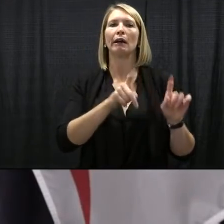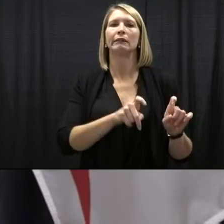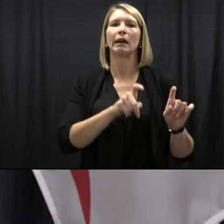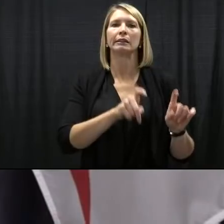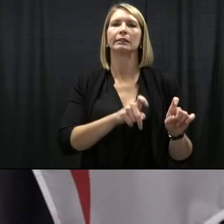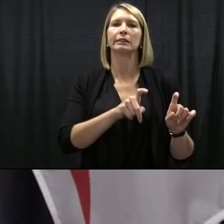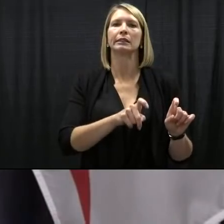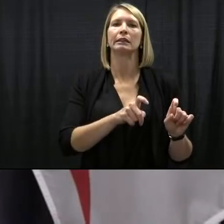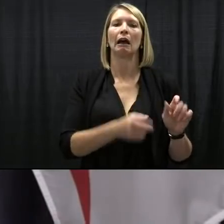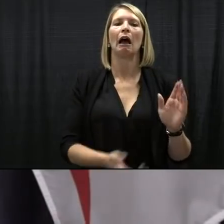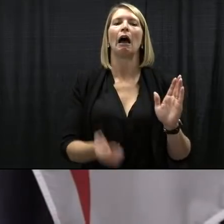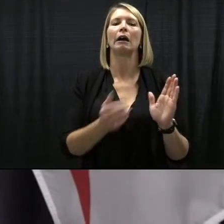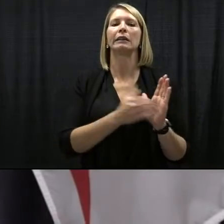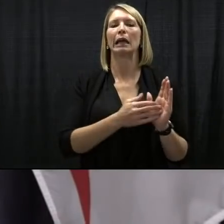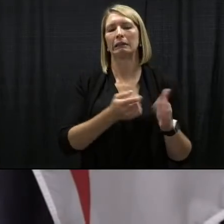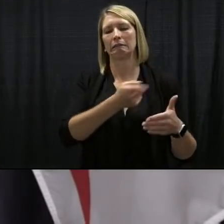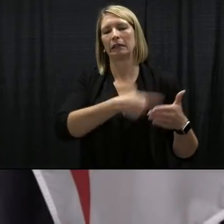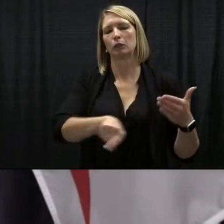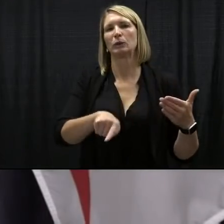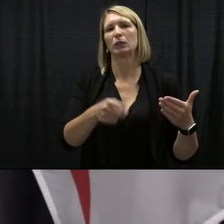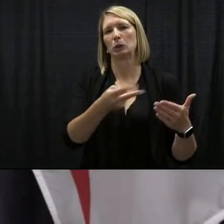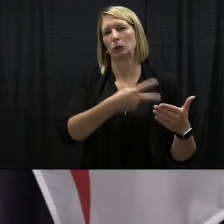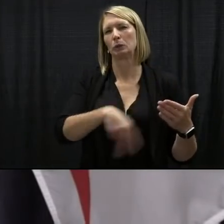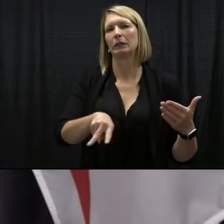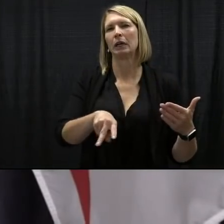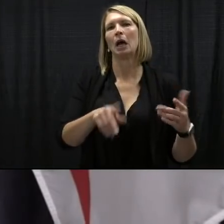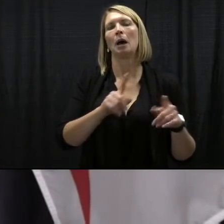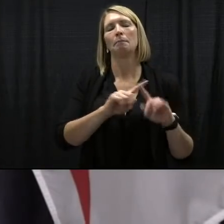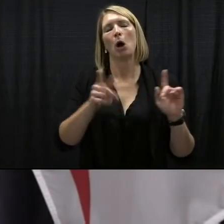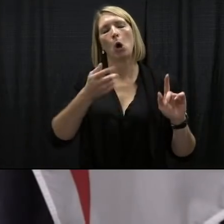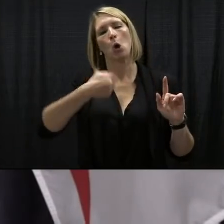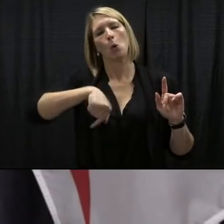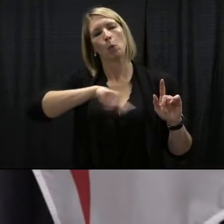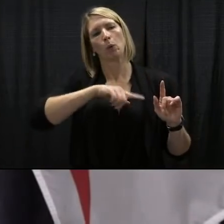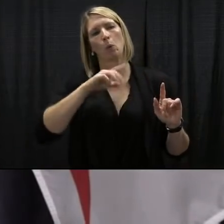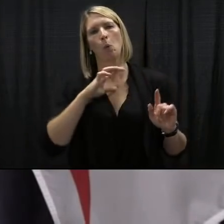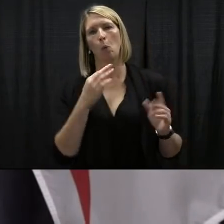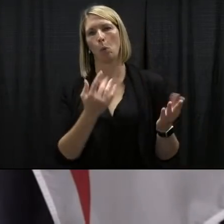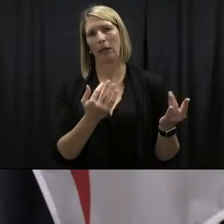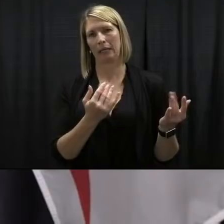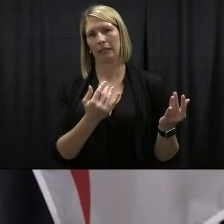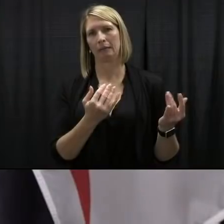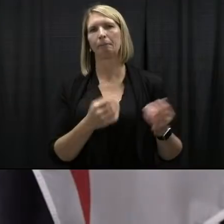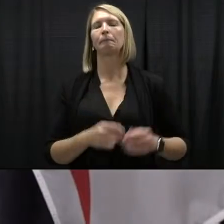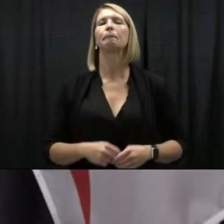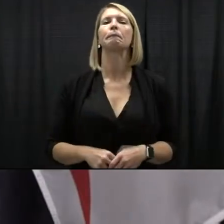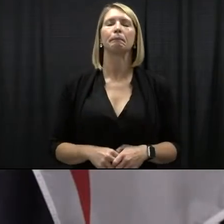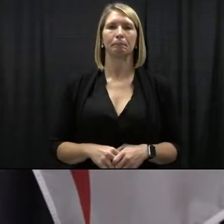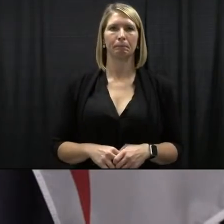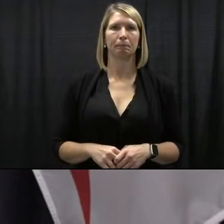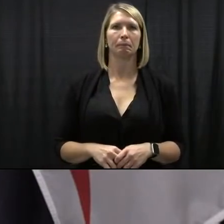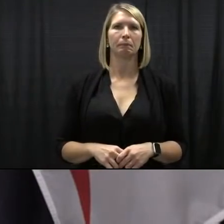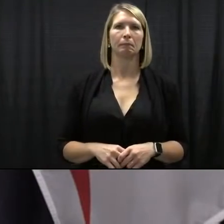day 7 or 11. But we're guided by public health and infection prevention and control about second tests.